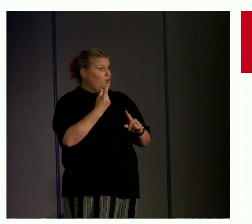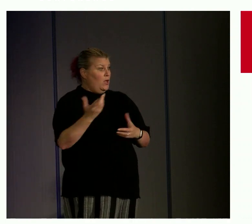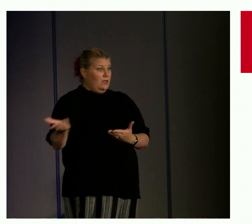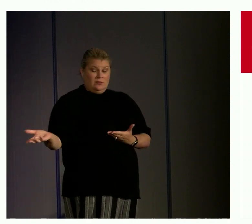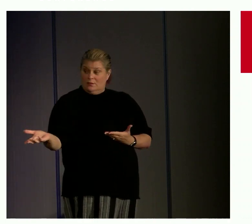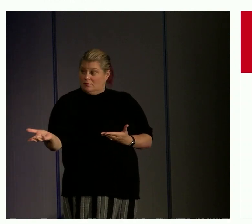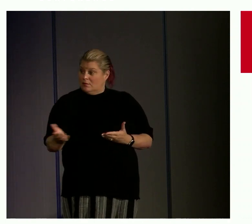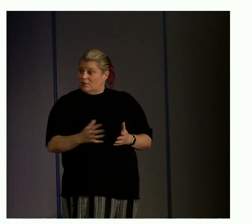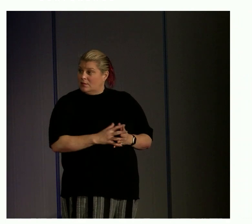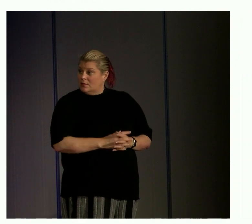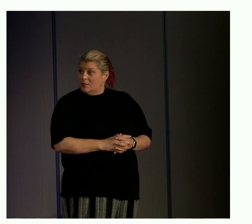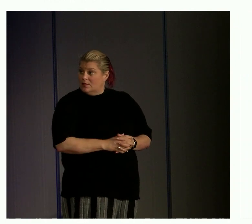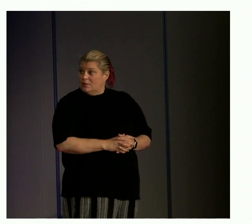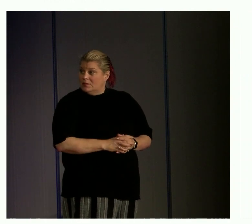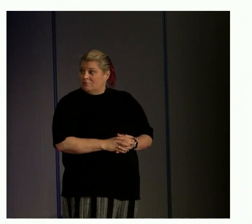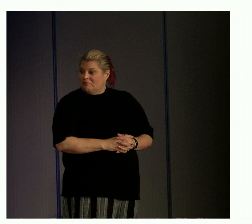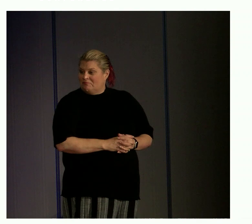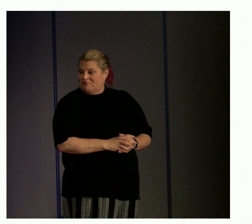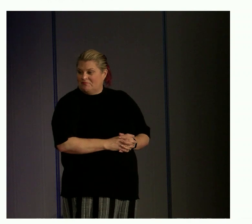Braille Bricks?